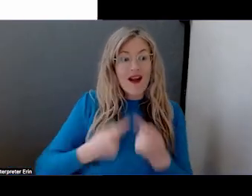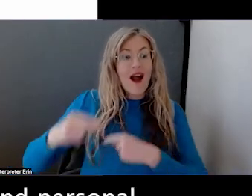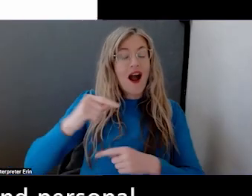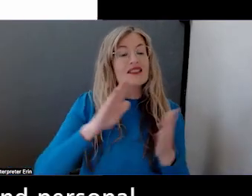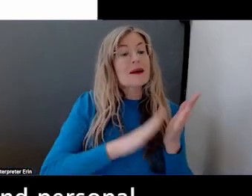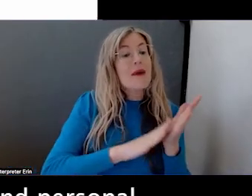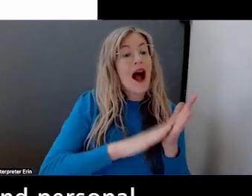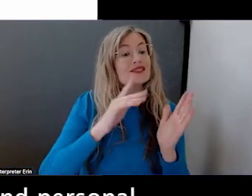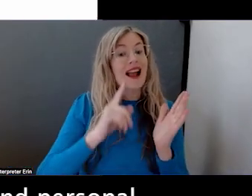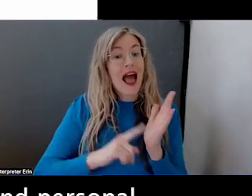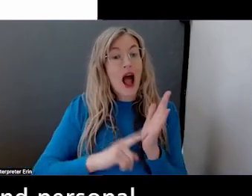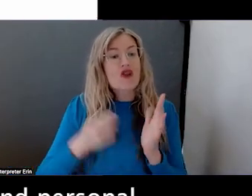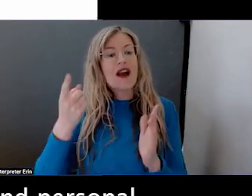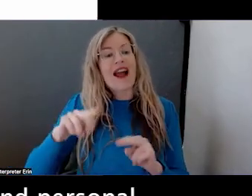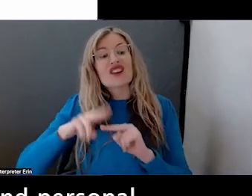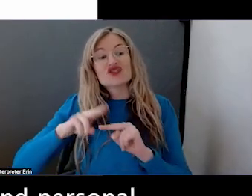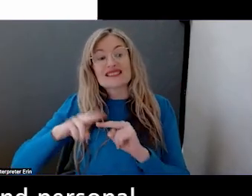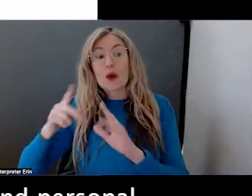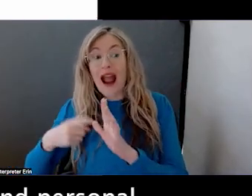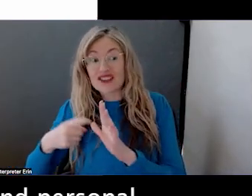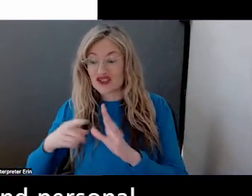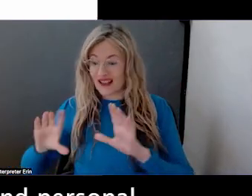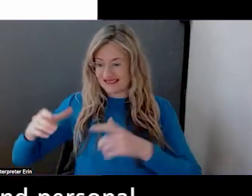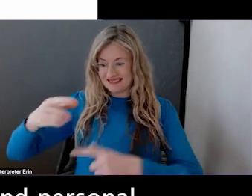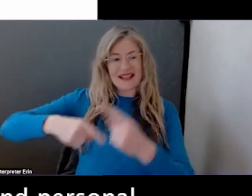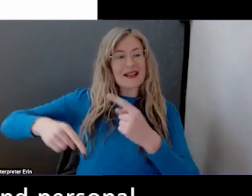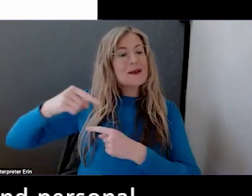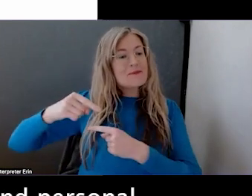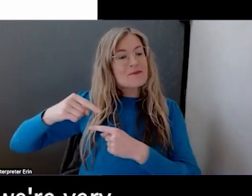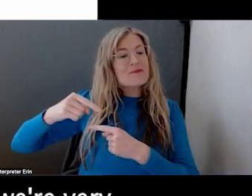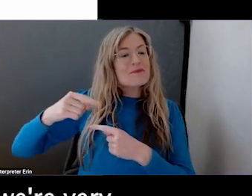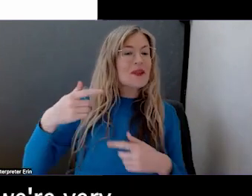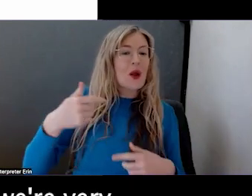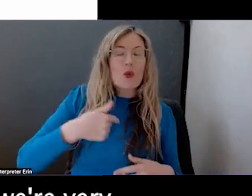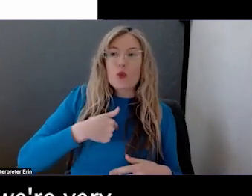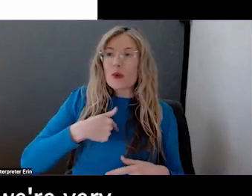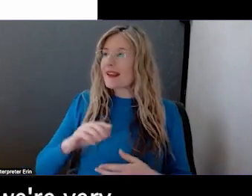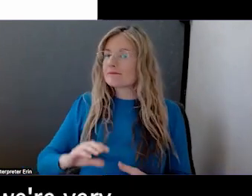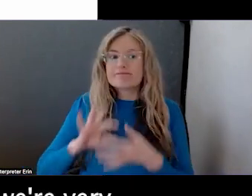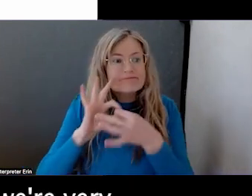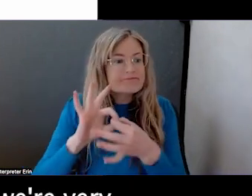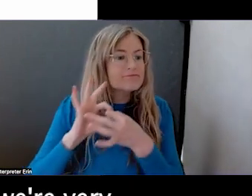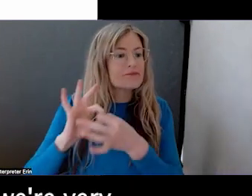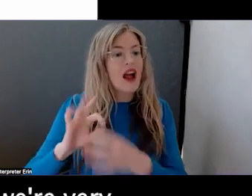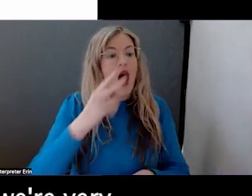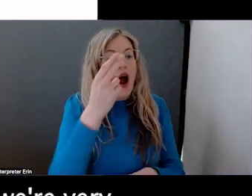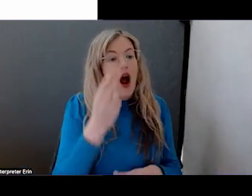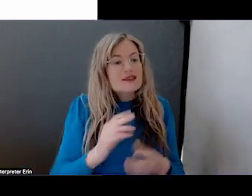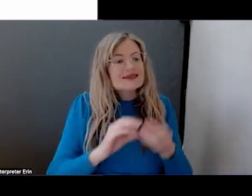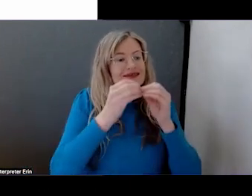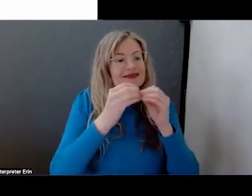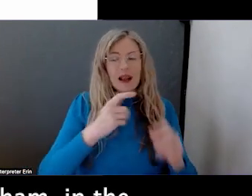Angela, and our team the possibility to make artistic and personal connections, which I think will last for many years, which we're very grateful